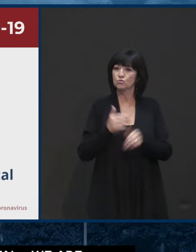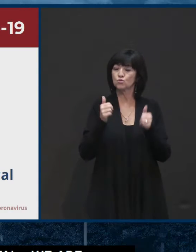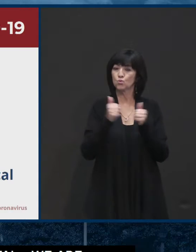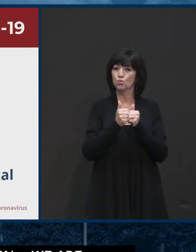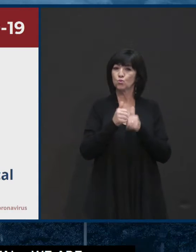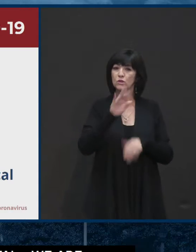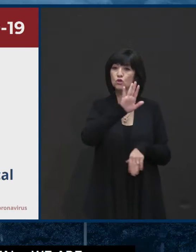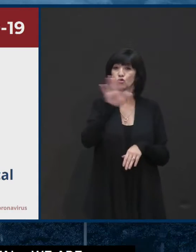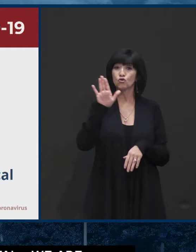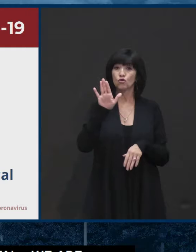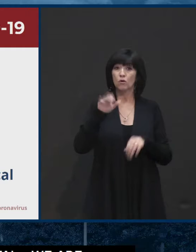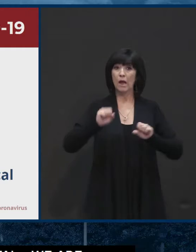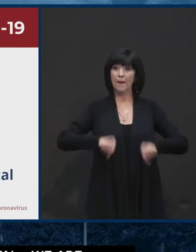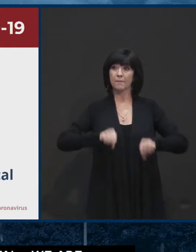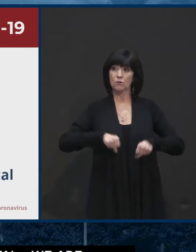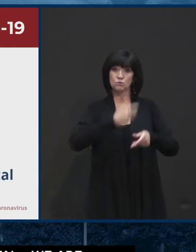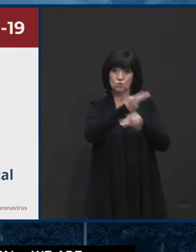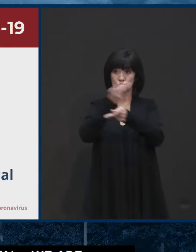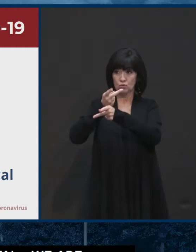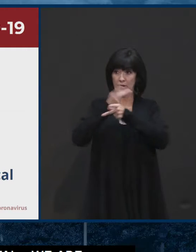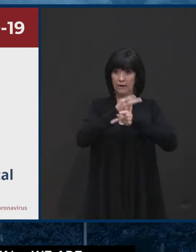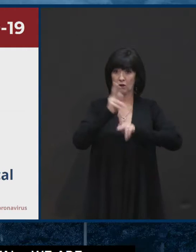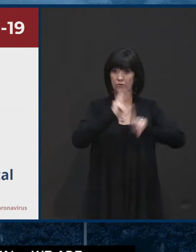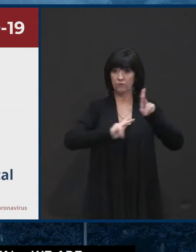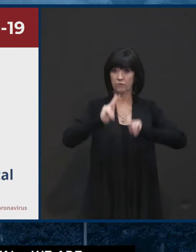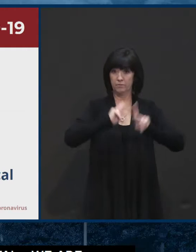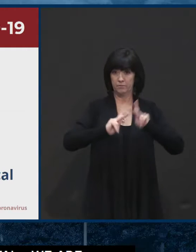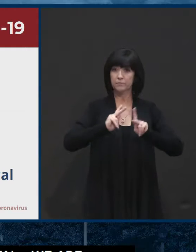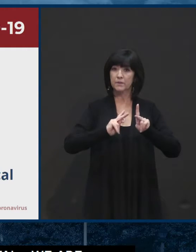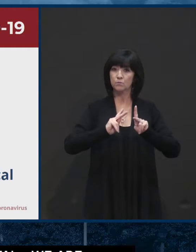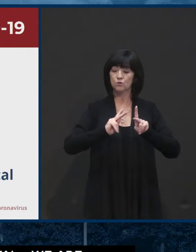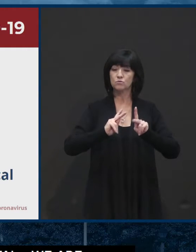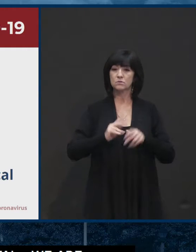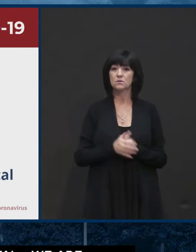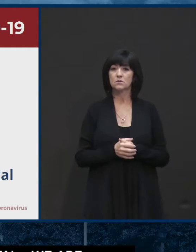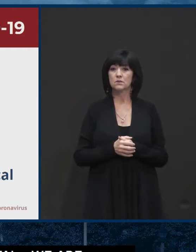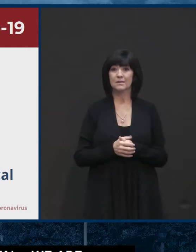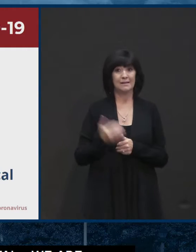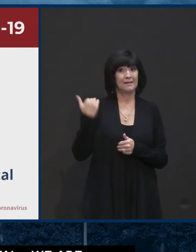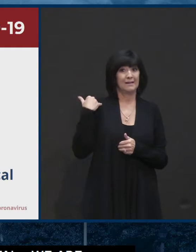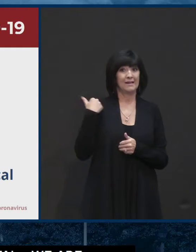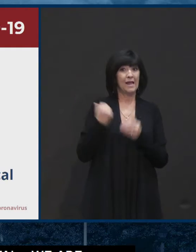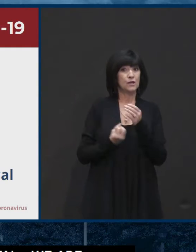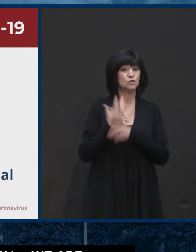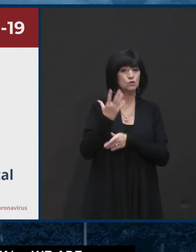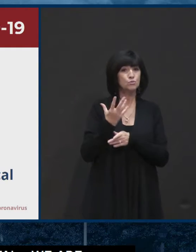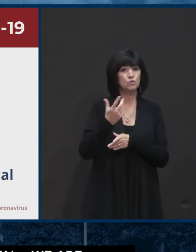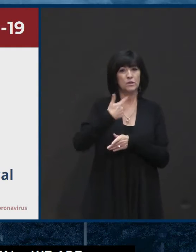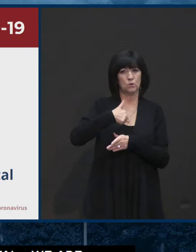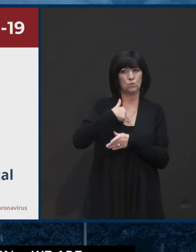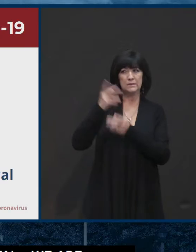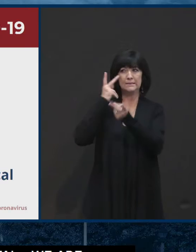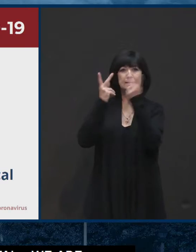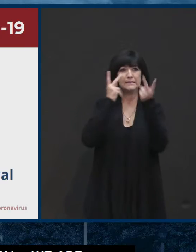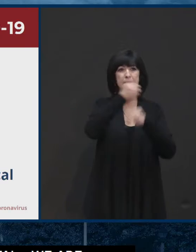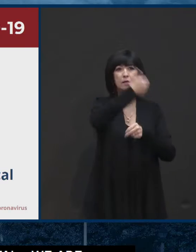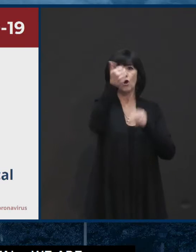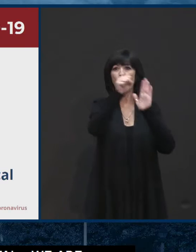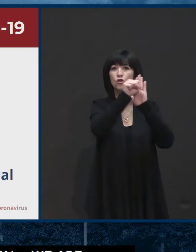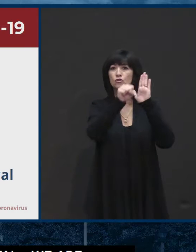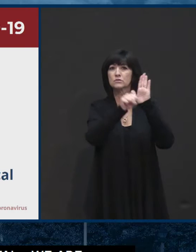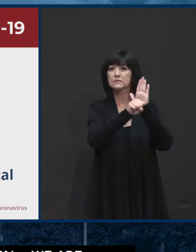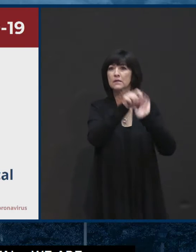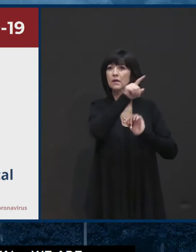that we have focused on since the early days last spring, seeing other states that have come up against